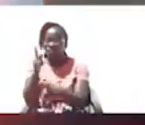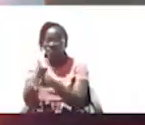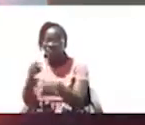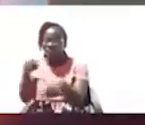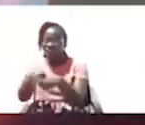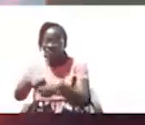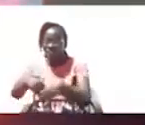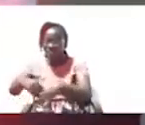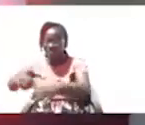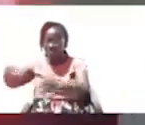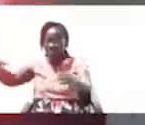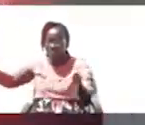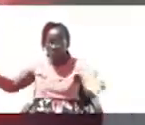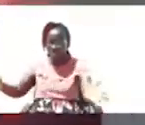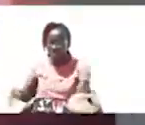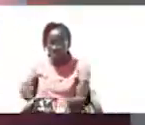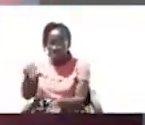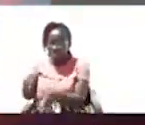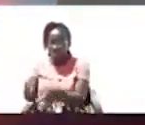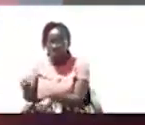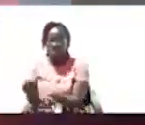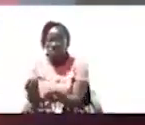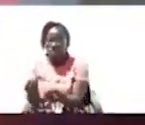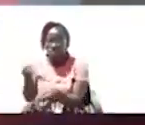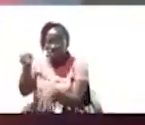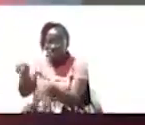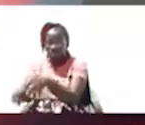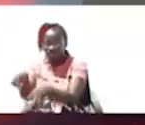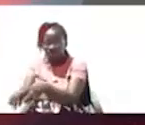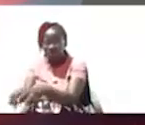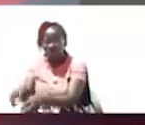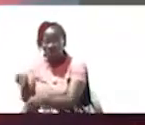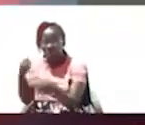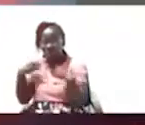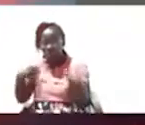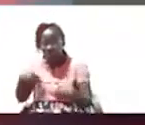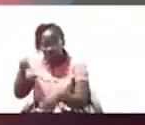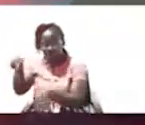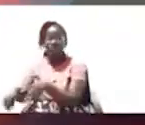Saw somebody who had been buried in a deep pit with a rock on top of it.